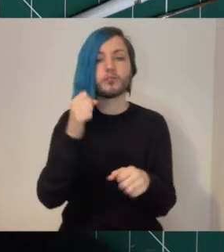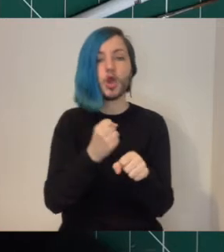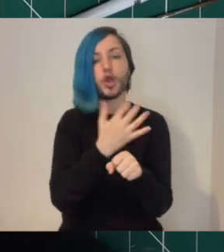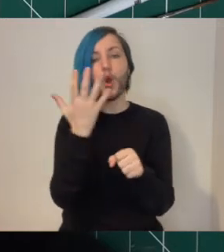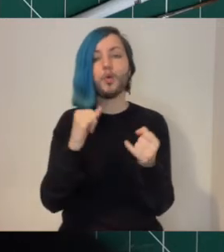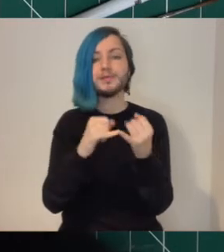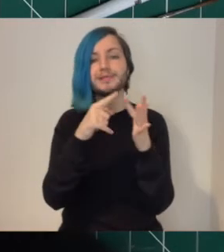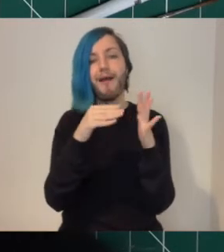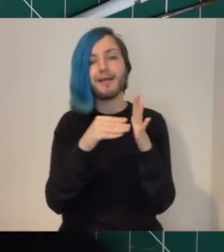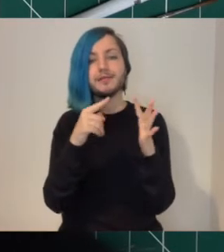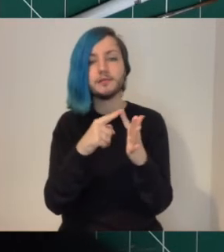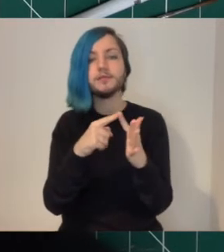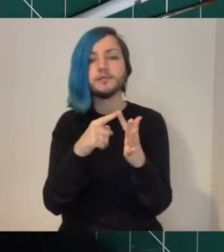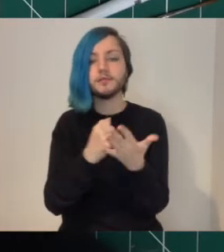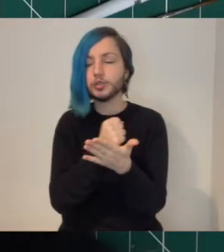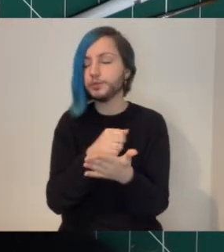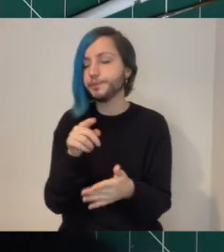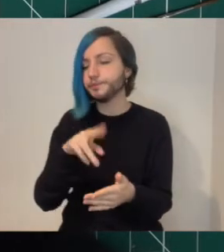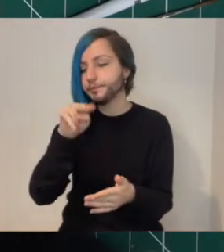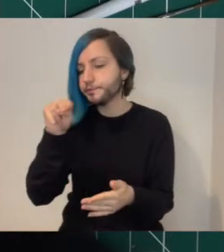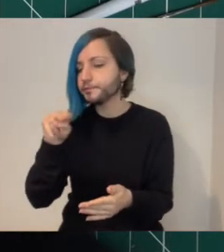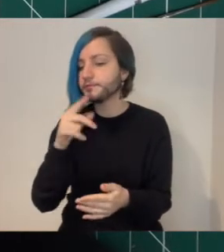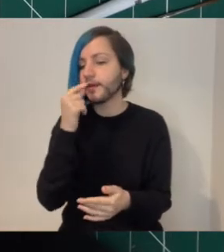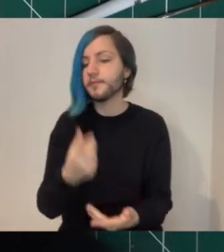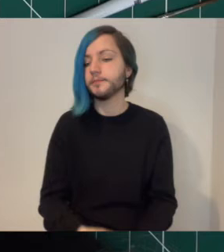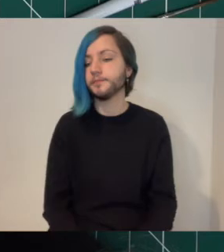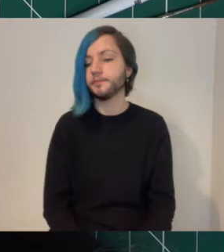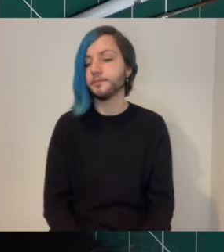glue, into those sections.